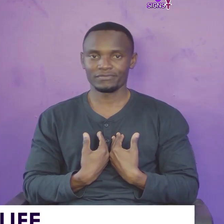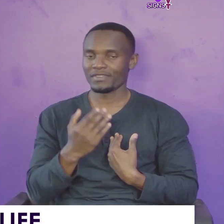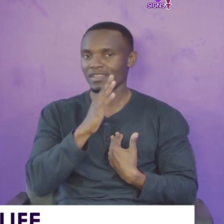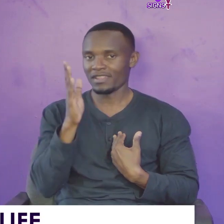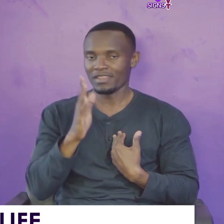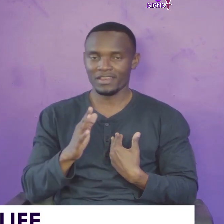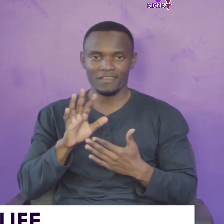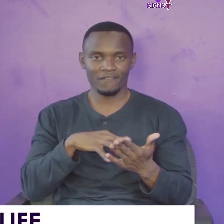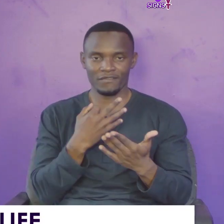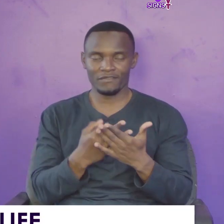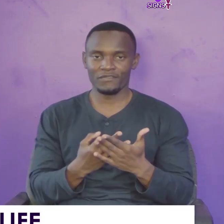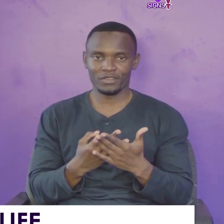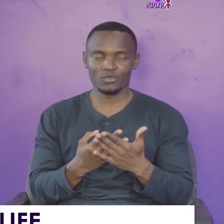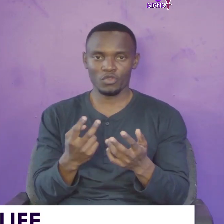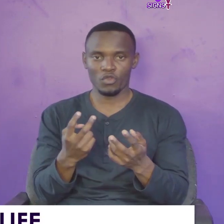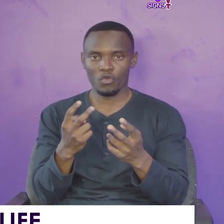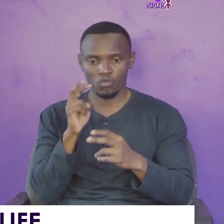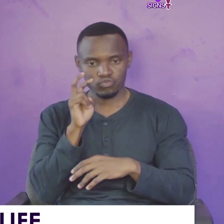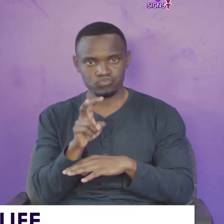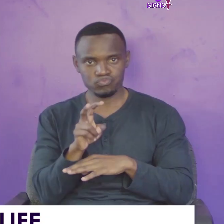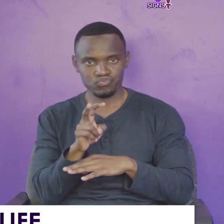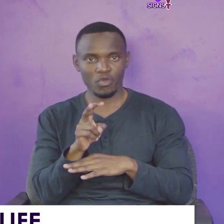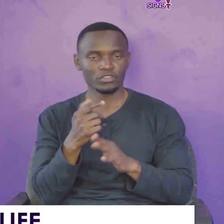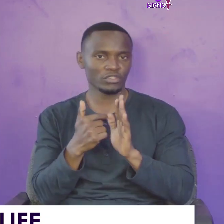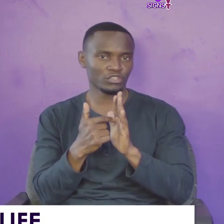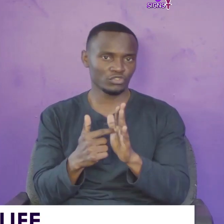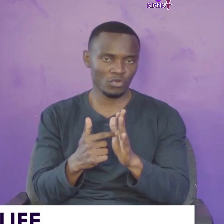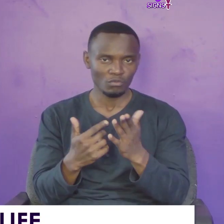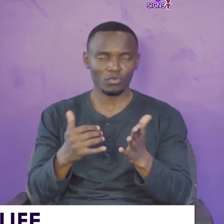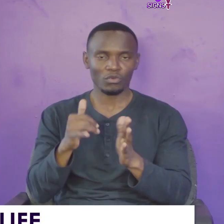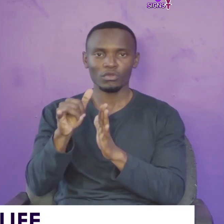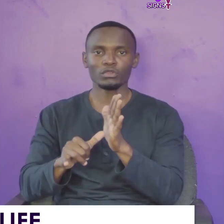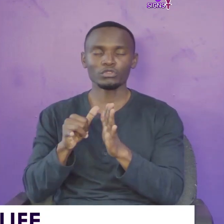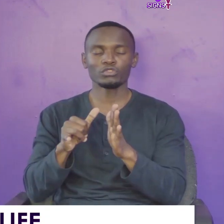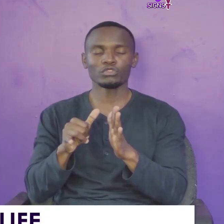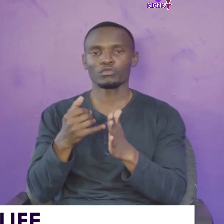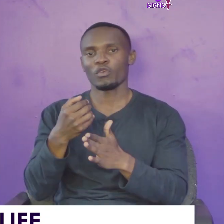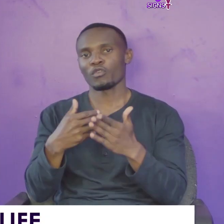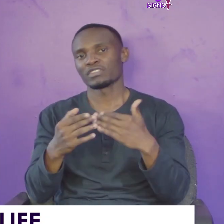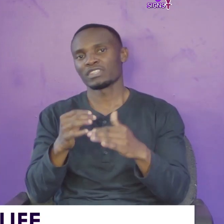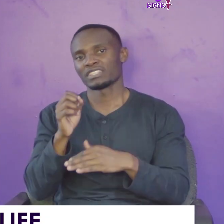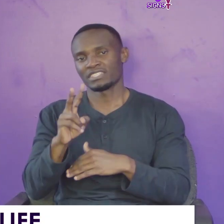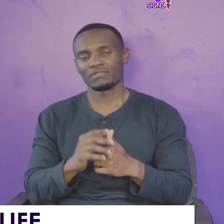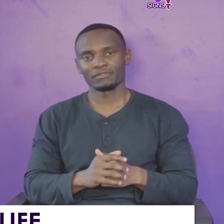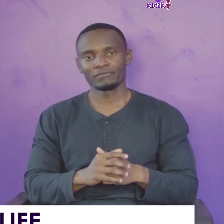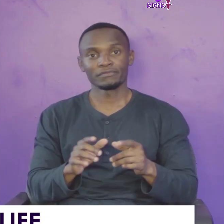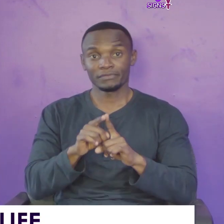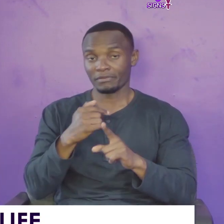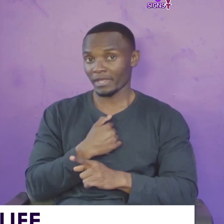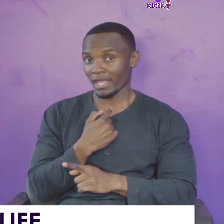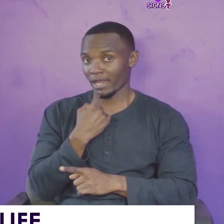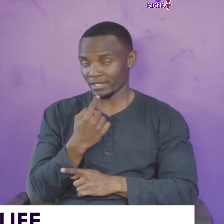follow these shows on YouTube. Just go to Science TV. Today, I'm coaching you how to get there. Just go to Science